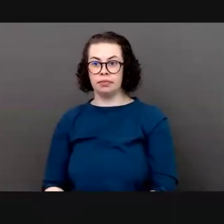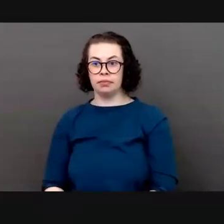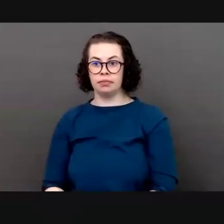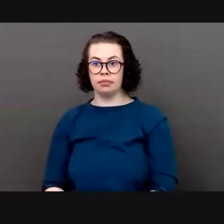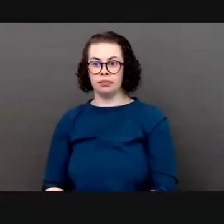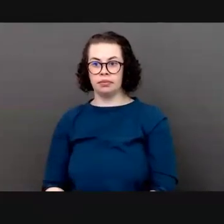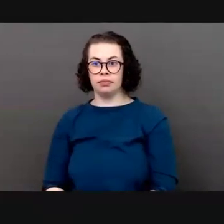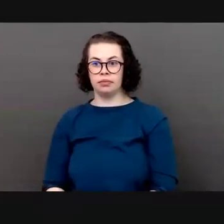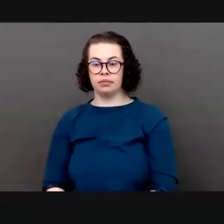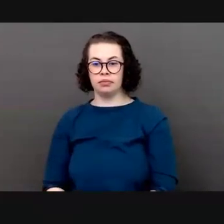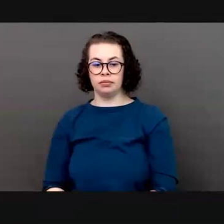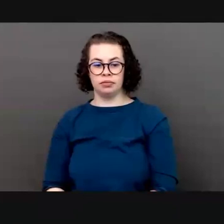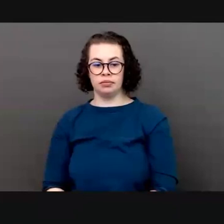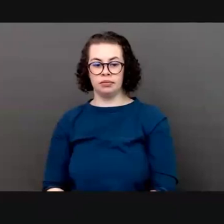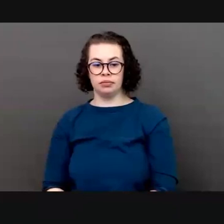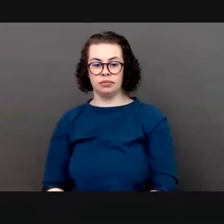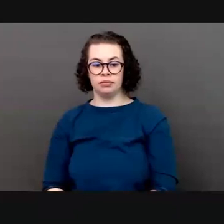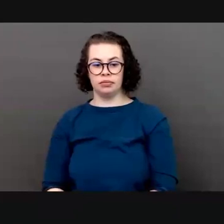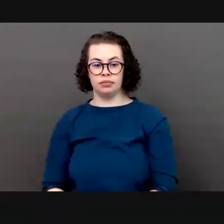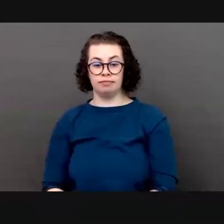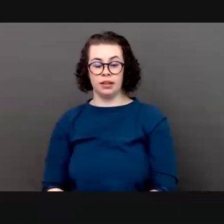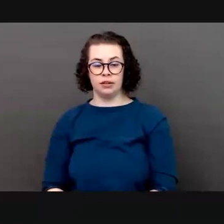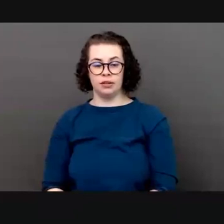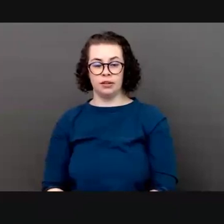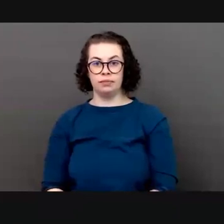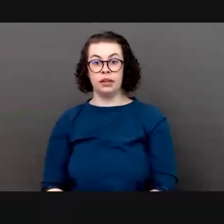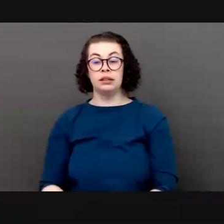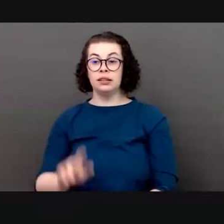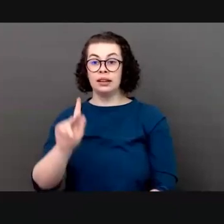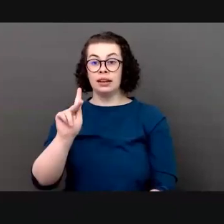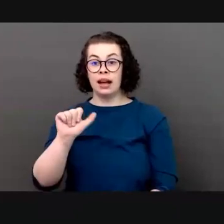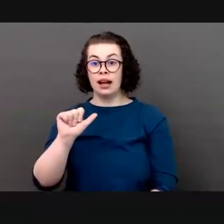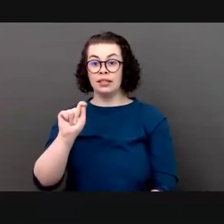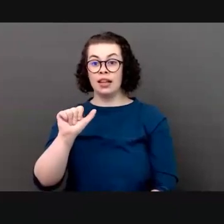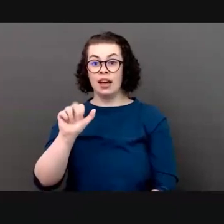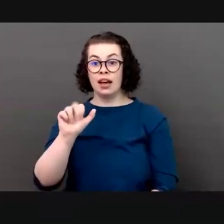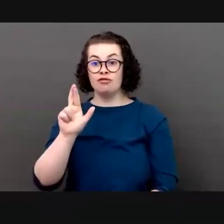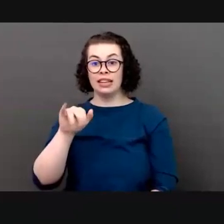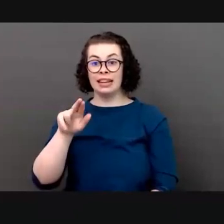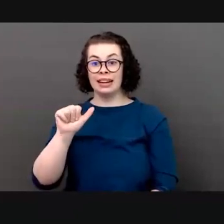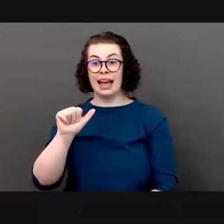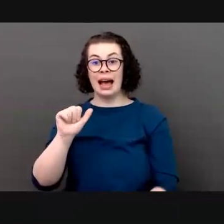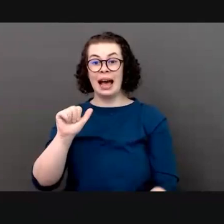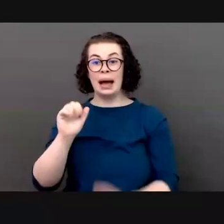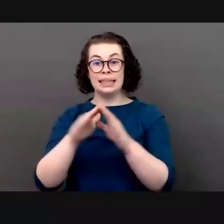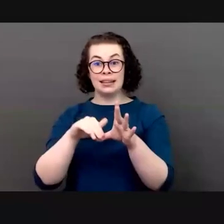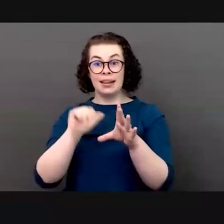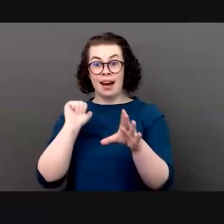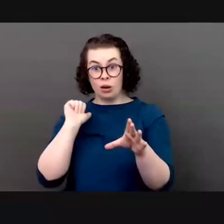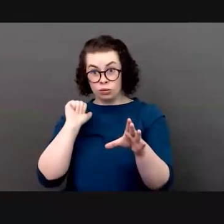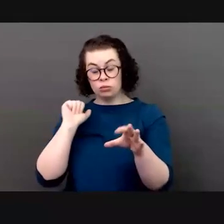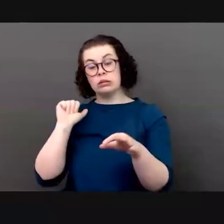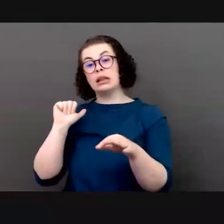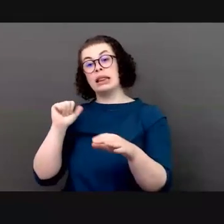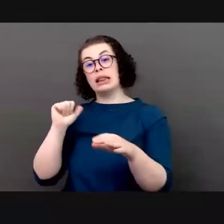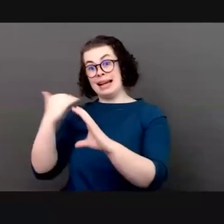You're in Zoom, but the speaker. I see you, Christina. Please, Katerina, go out of the meeting and enter with the link that I sent you by email.